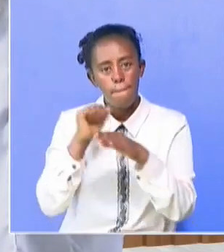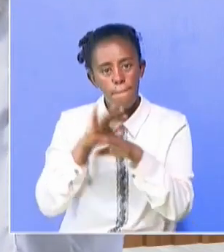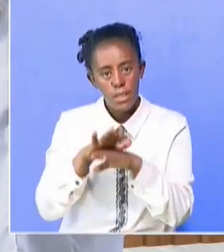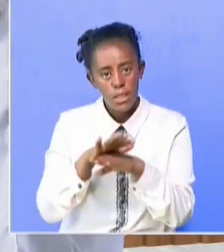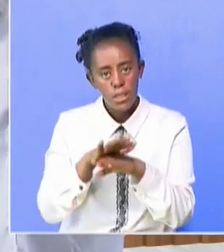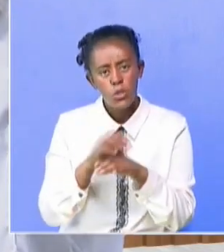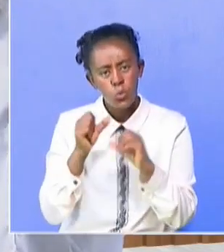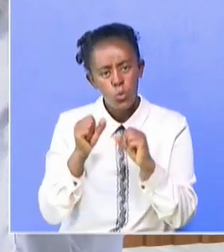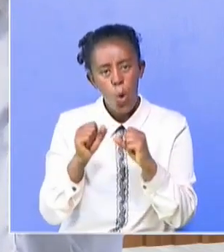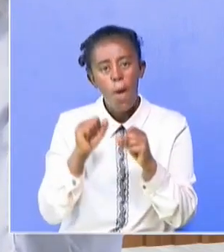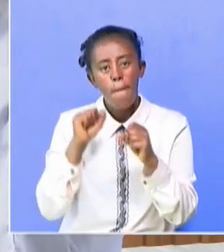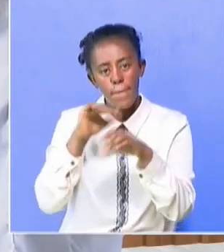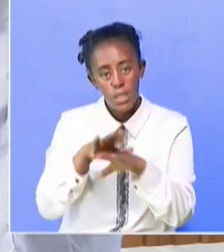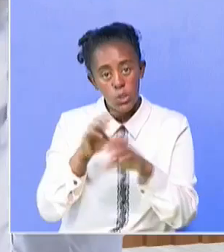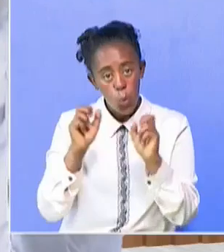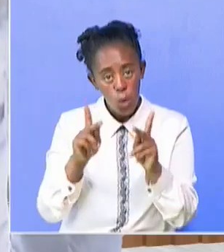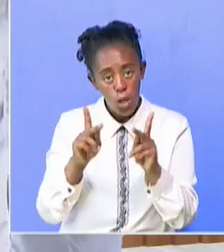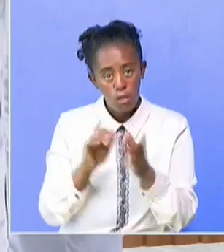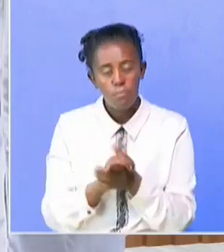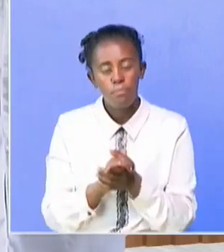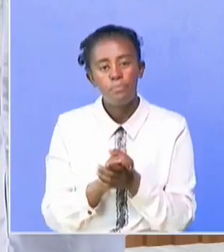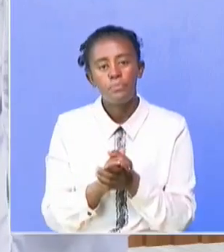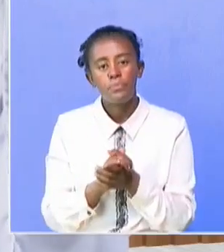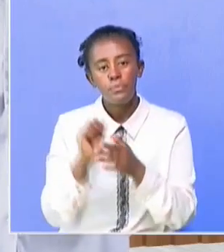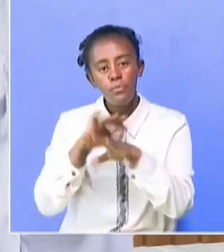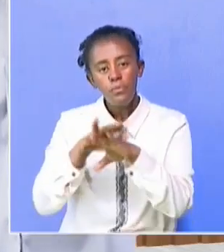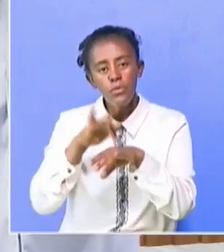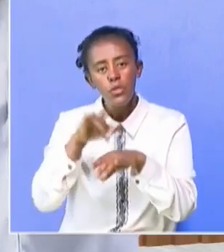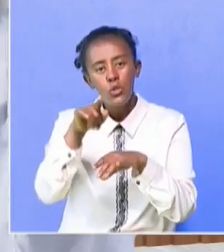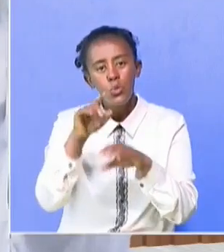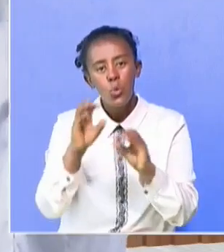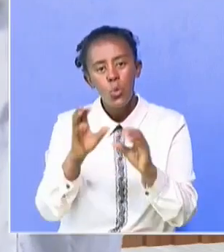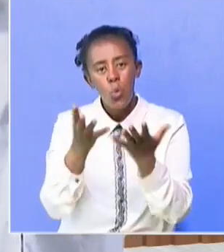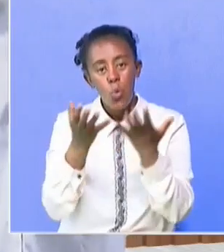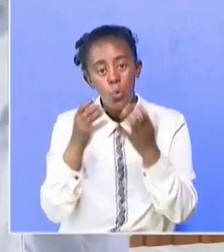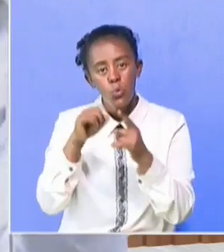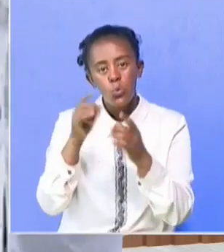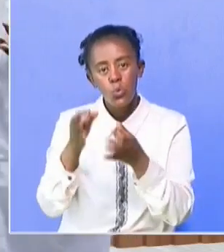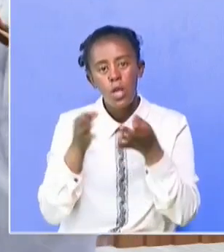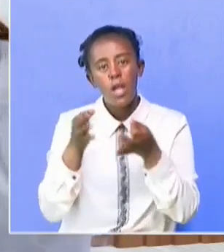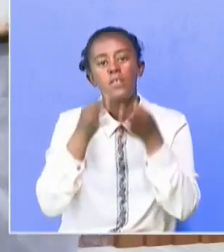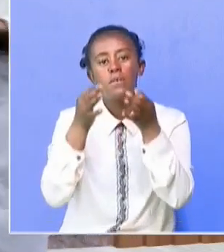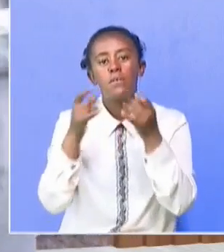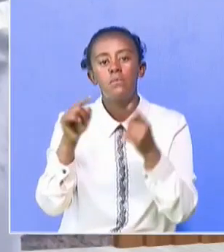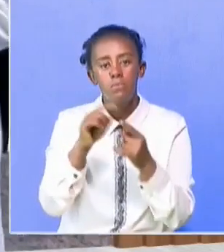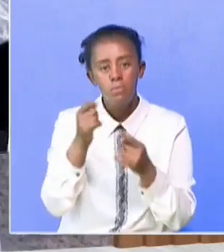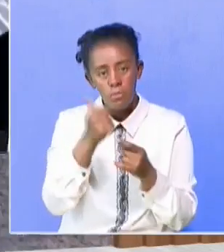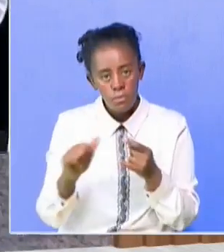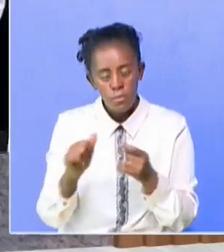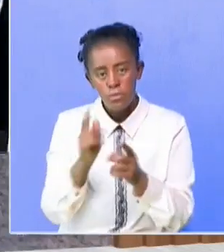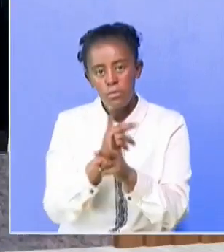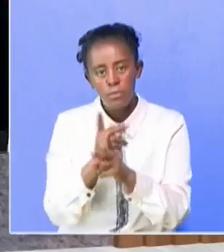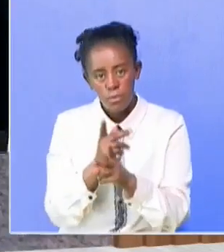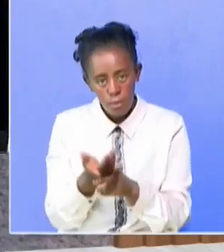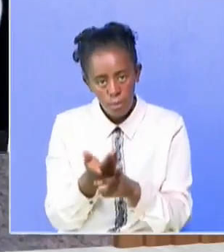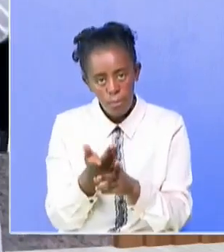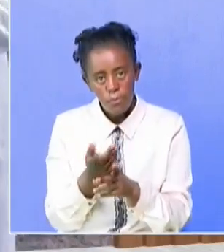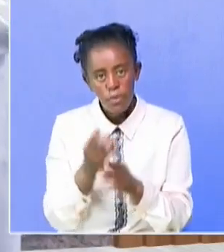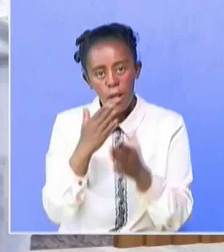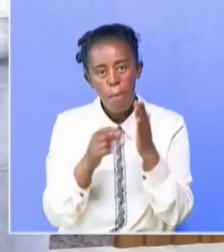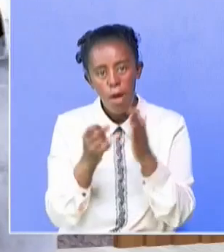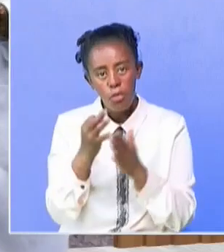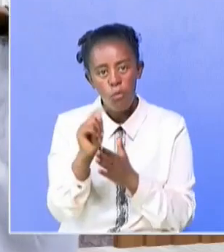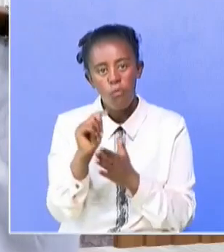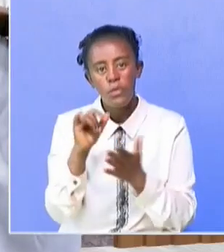strong message, okay? The message that you want to transfer to anyone else has to be kept in the part of that